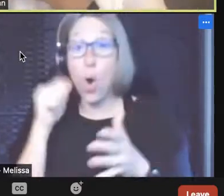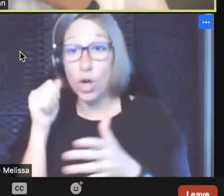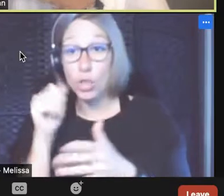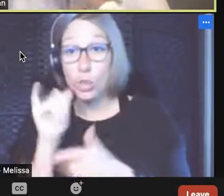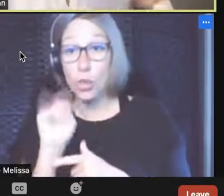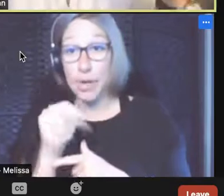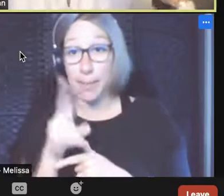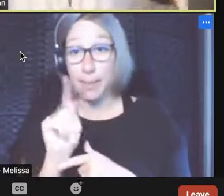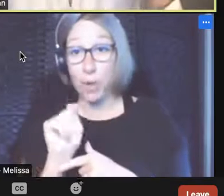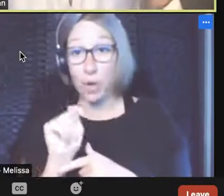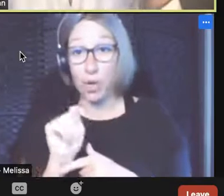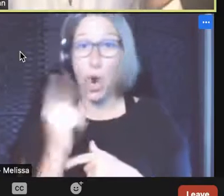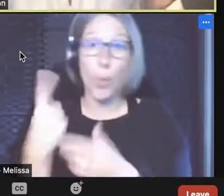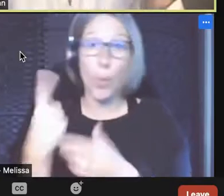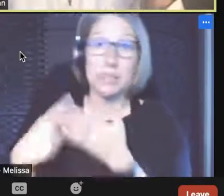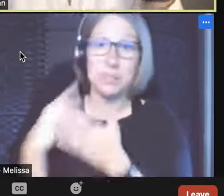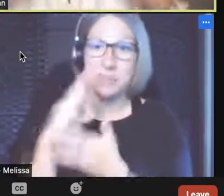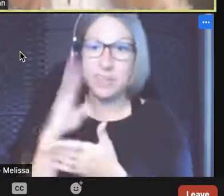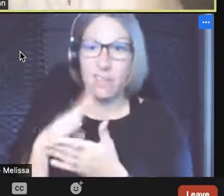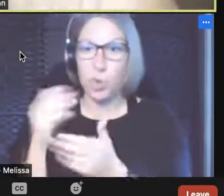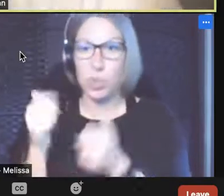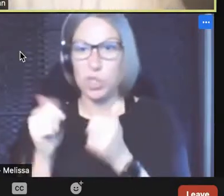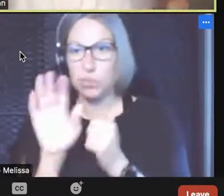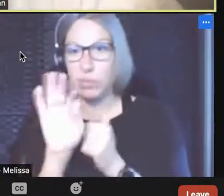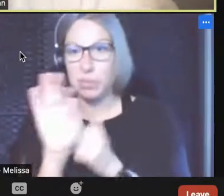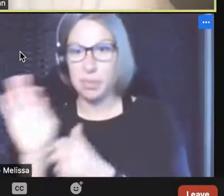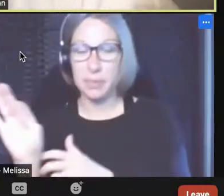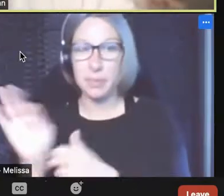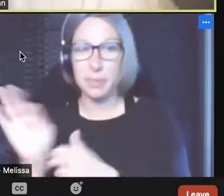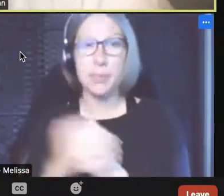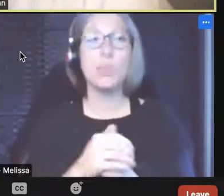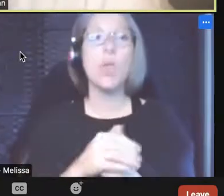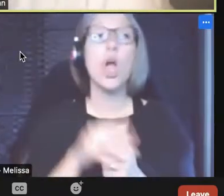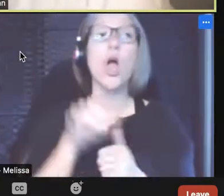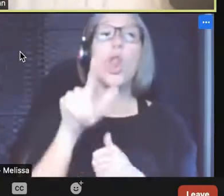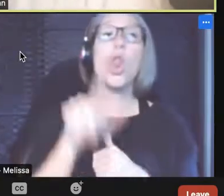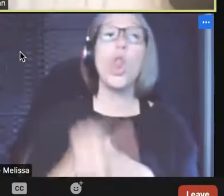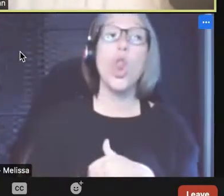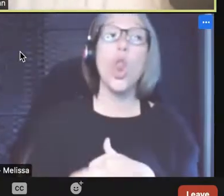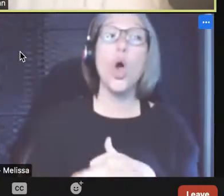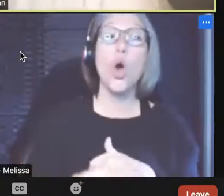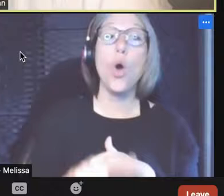sometimes, never. Can they use vision when low volume, infrequent auditory